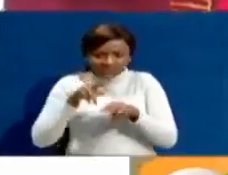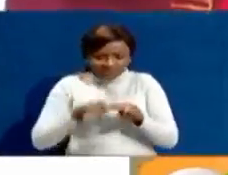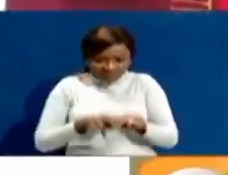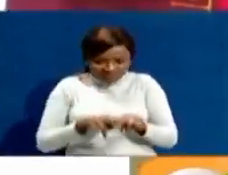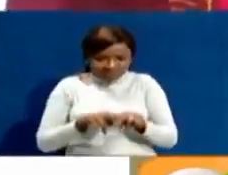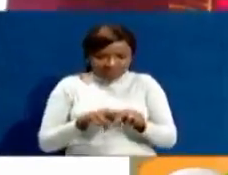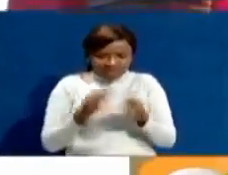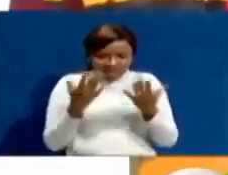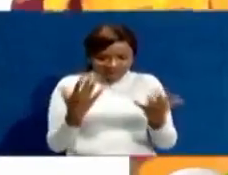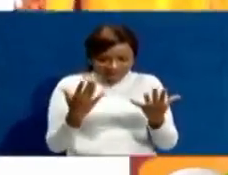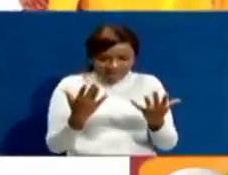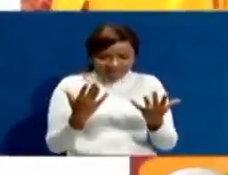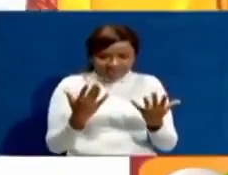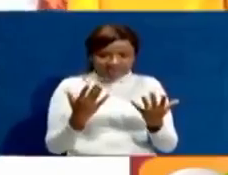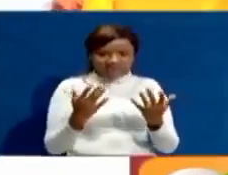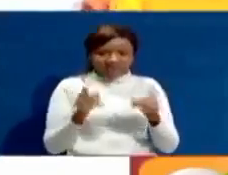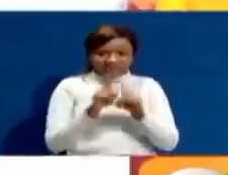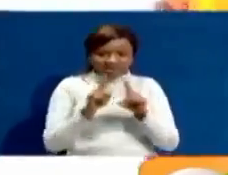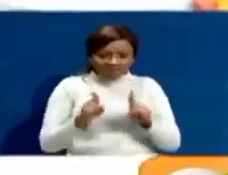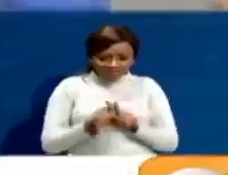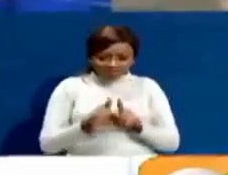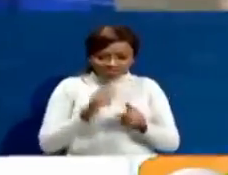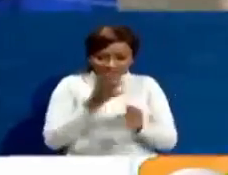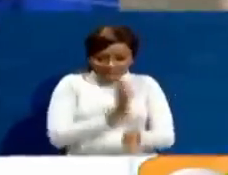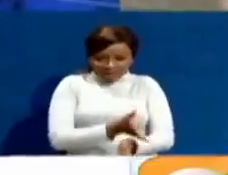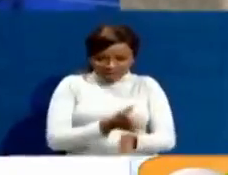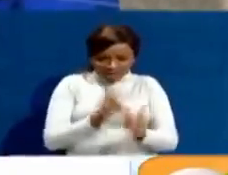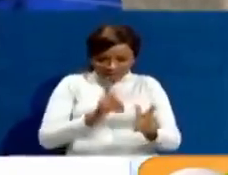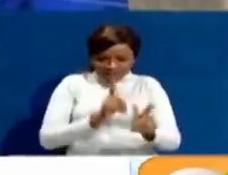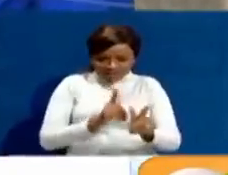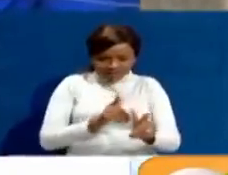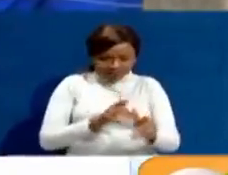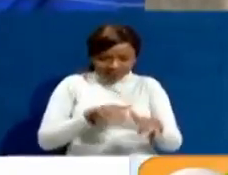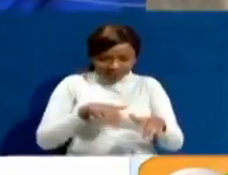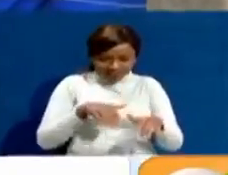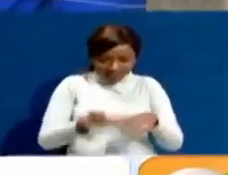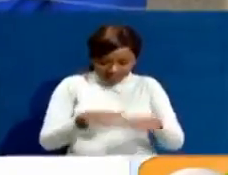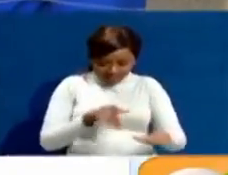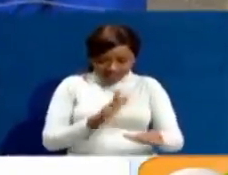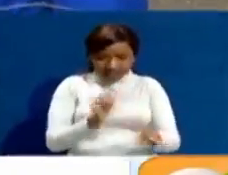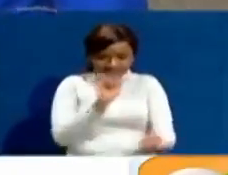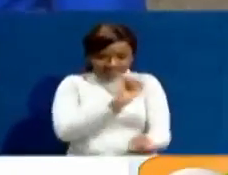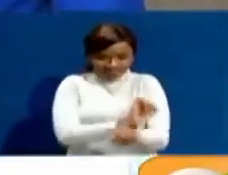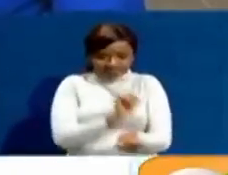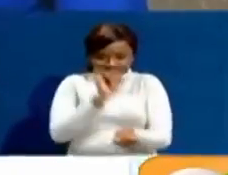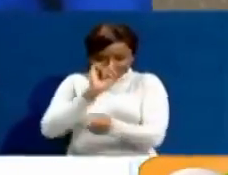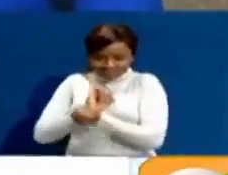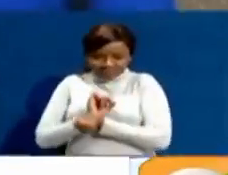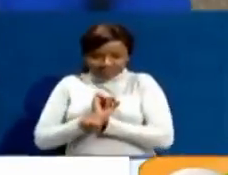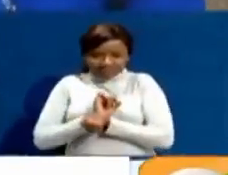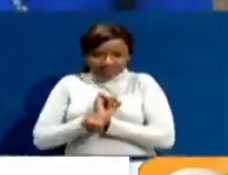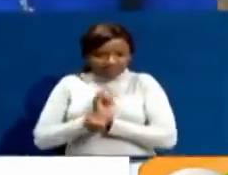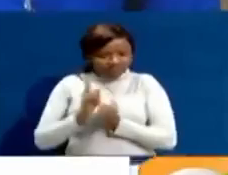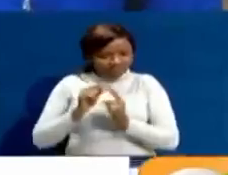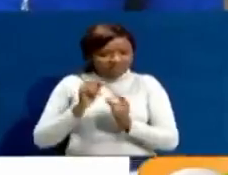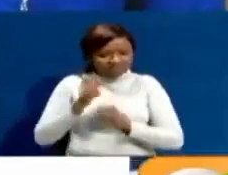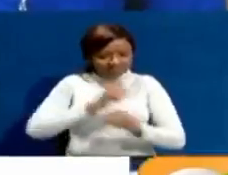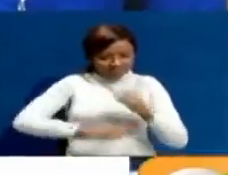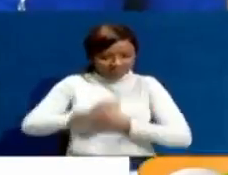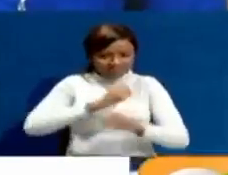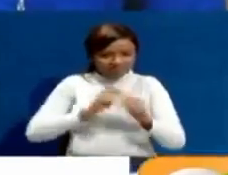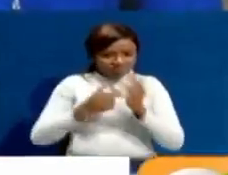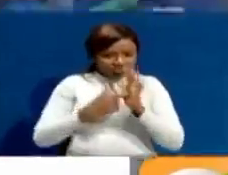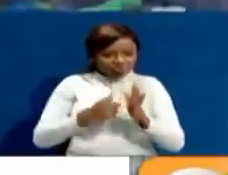hands and legs were tied together using a laptop charger cable. Detectives believe the tight knots on the cables indicate assailants